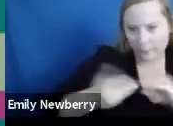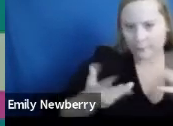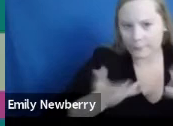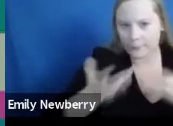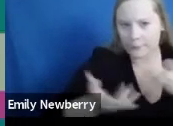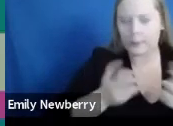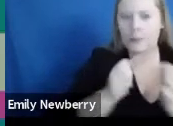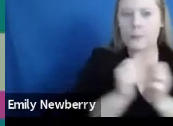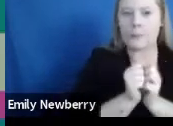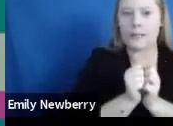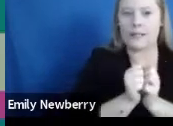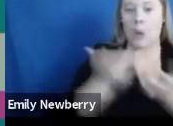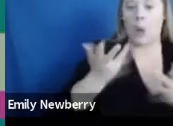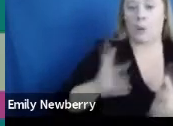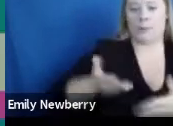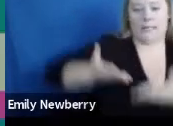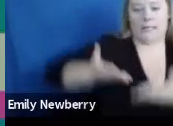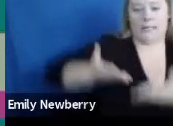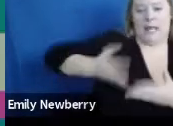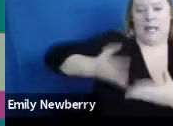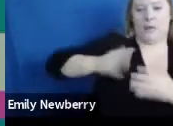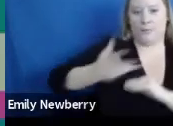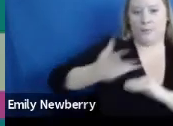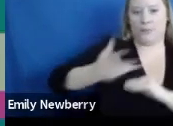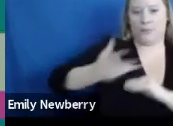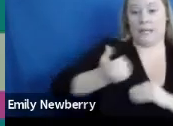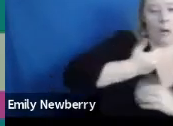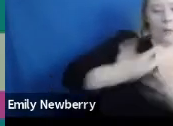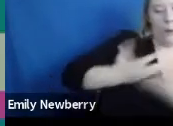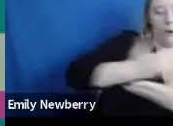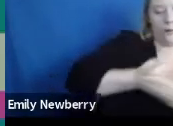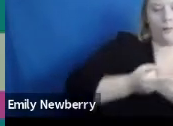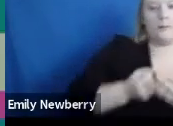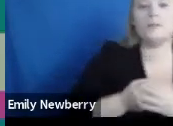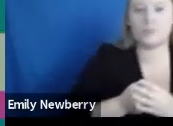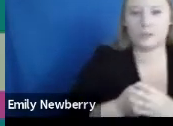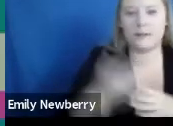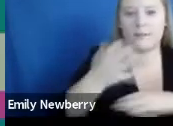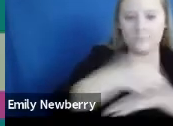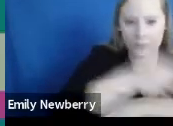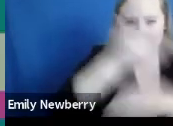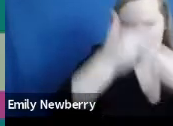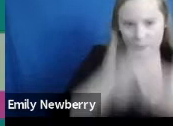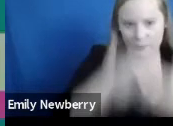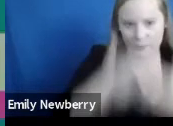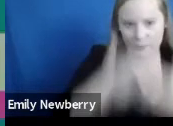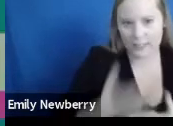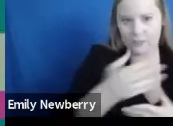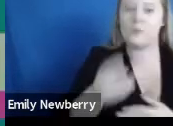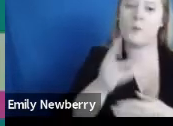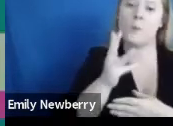existing data and also our own data collection, field verification of water wells and